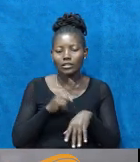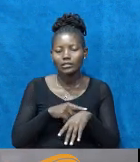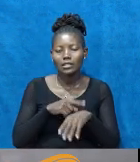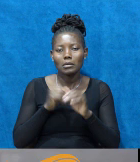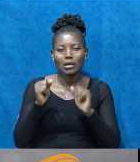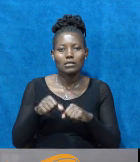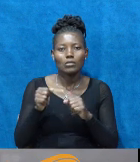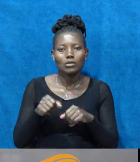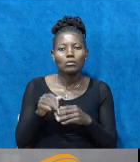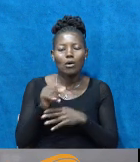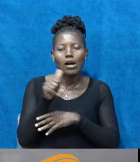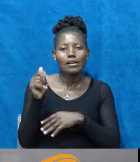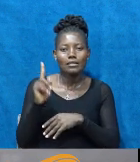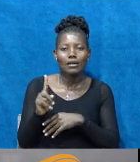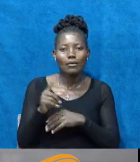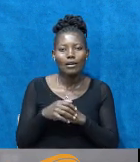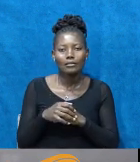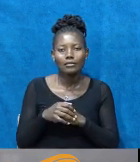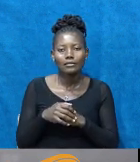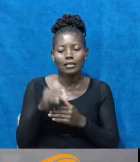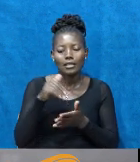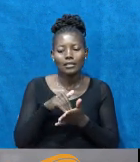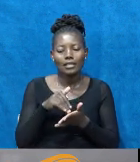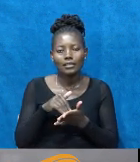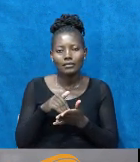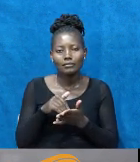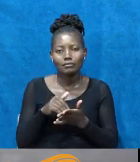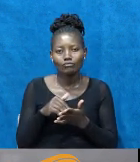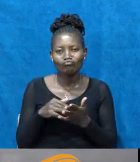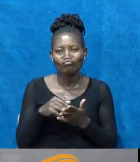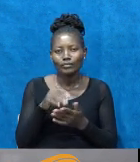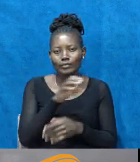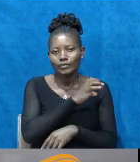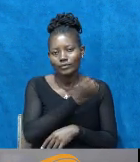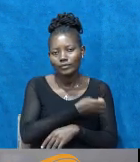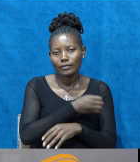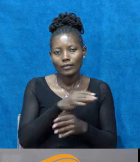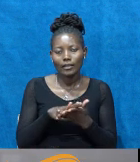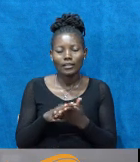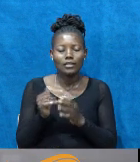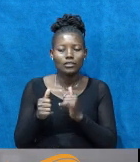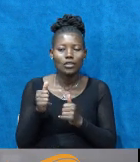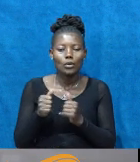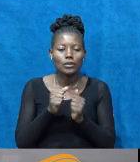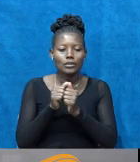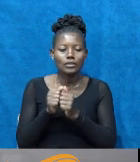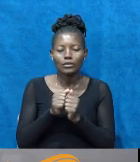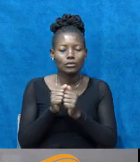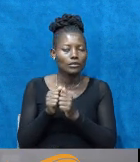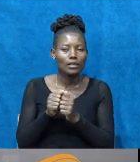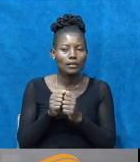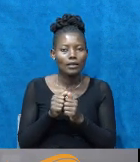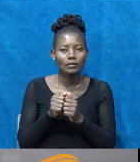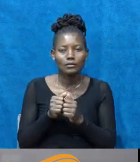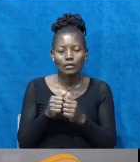keep recovery within the shortest time period as possible. The other one would be, again, to maintain energy